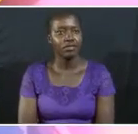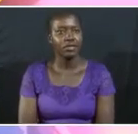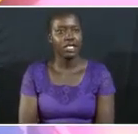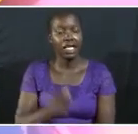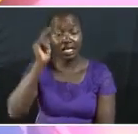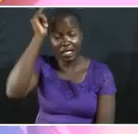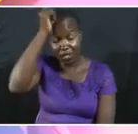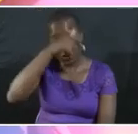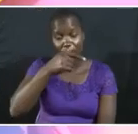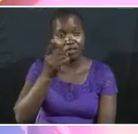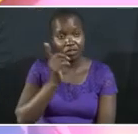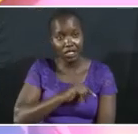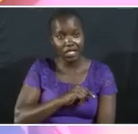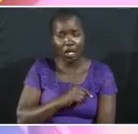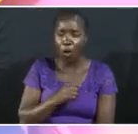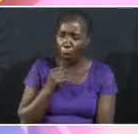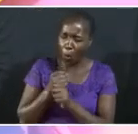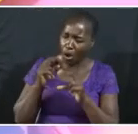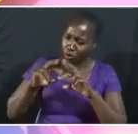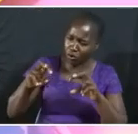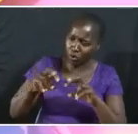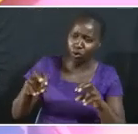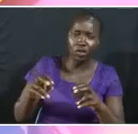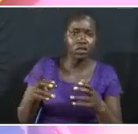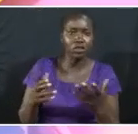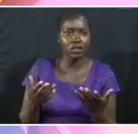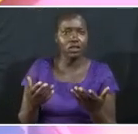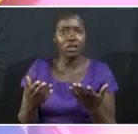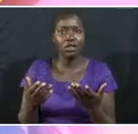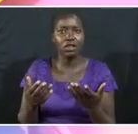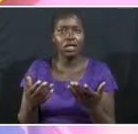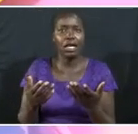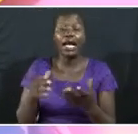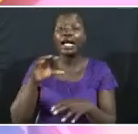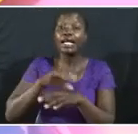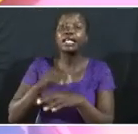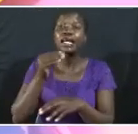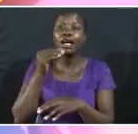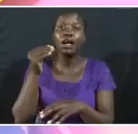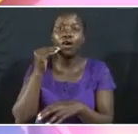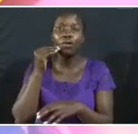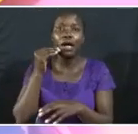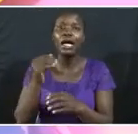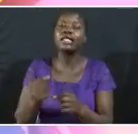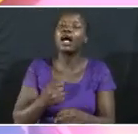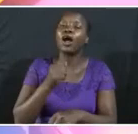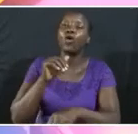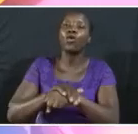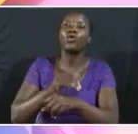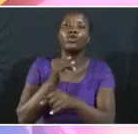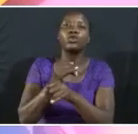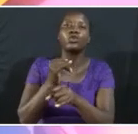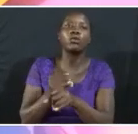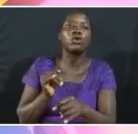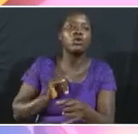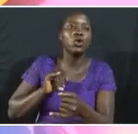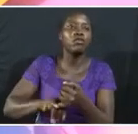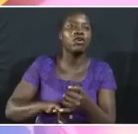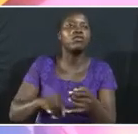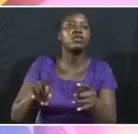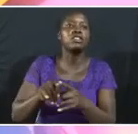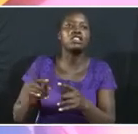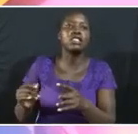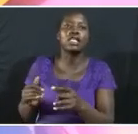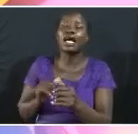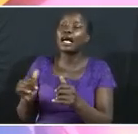Graduate. Go tarmac. Settle. Get a home and a stable job. Your wife is still coming